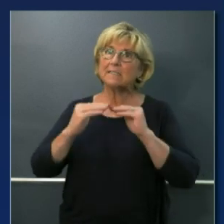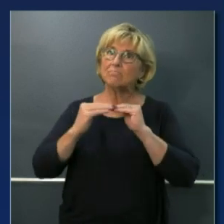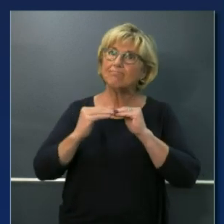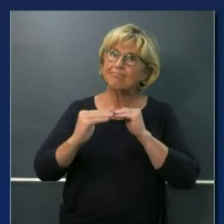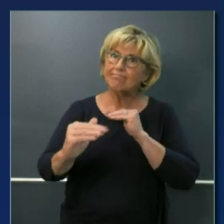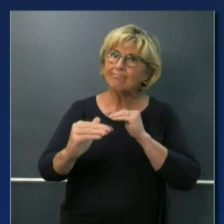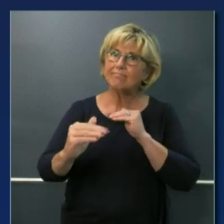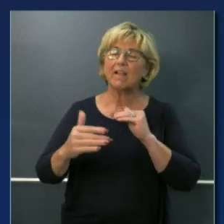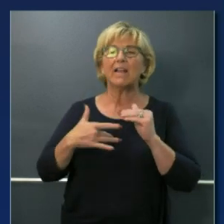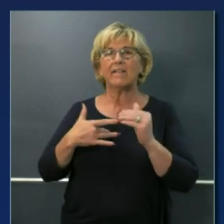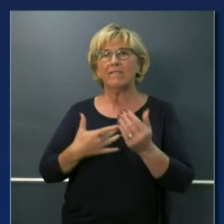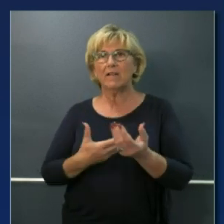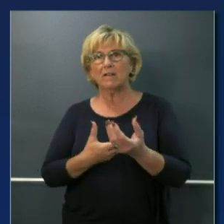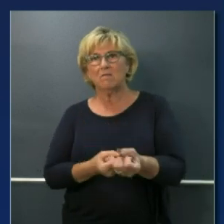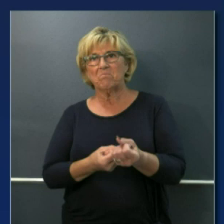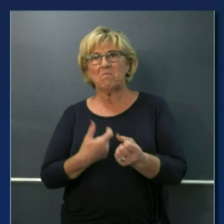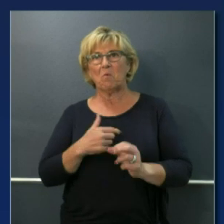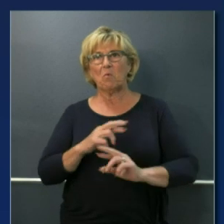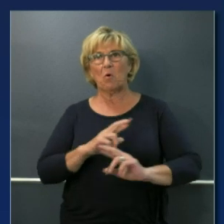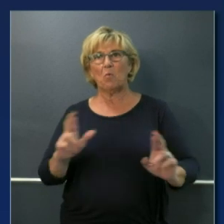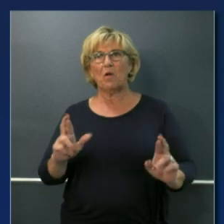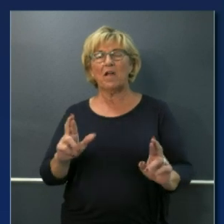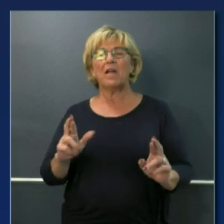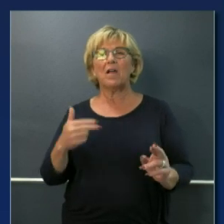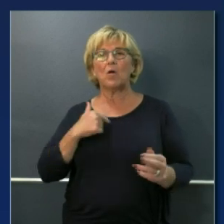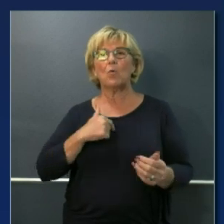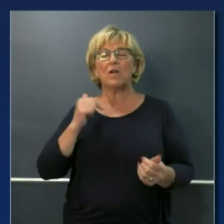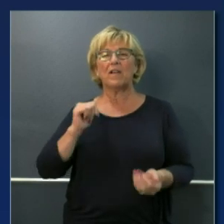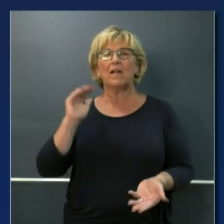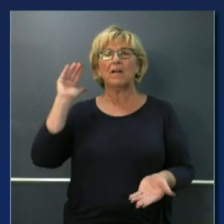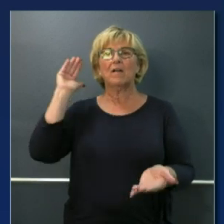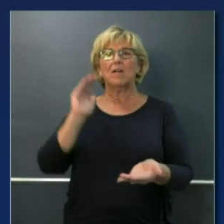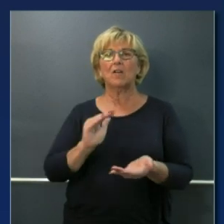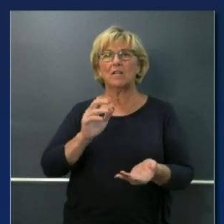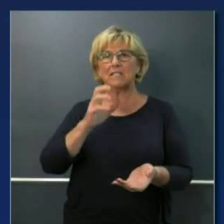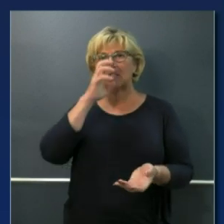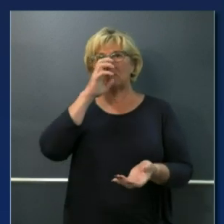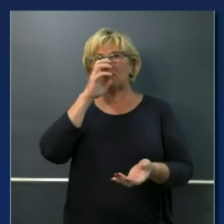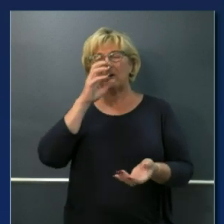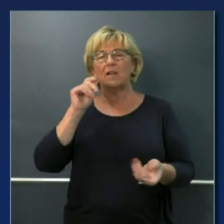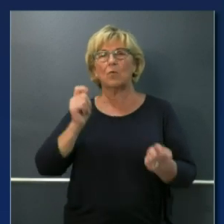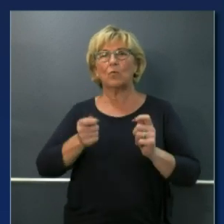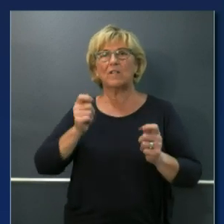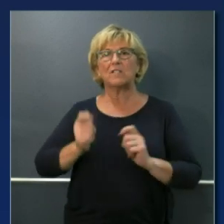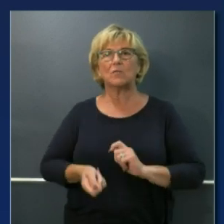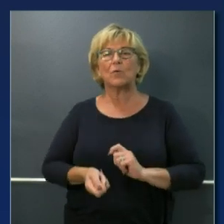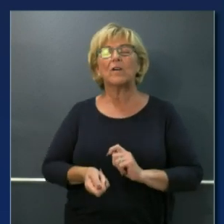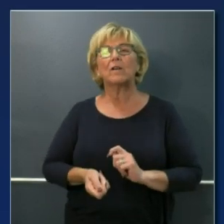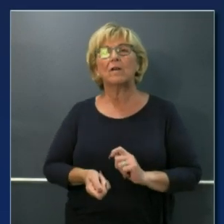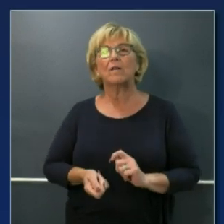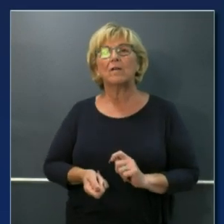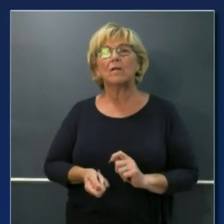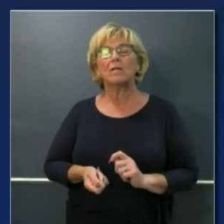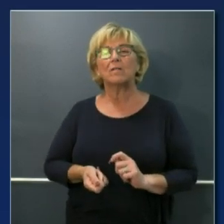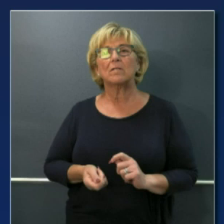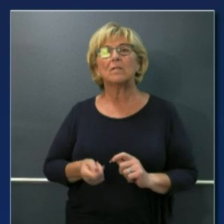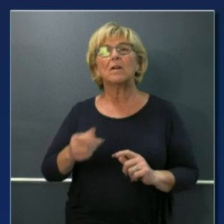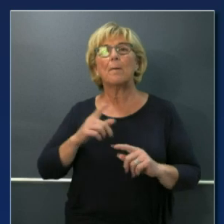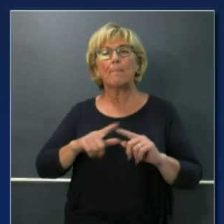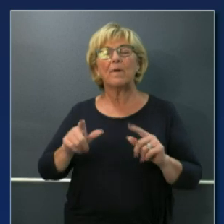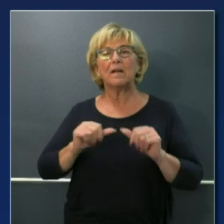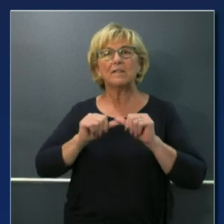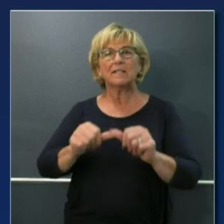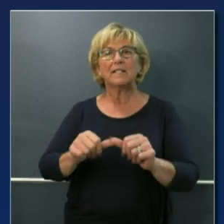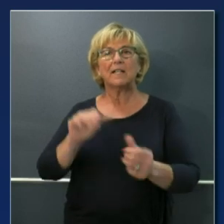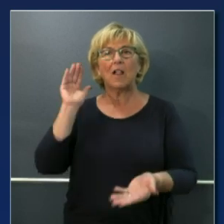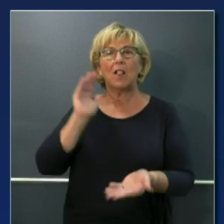remain confident that we are in a position where the stay-at-home orders could be modified in a way that would continue to maintain lower